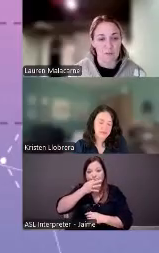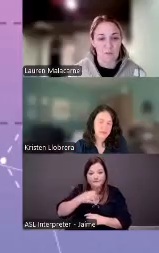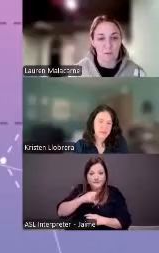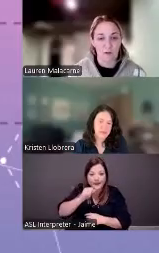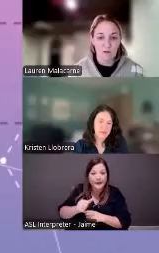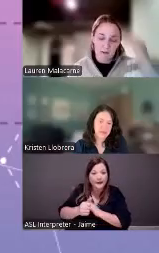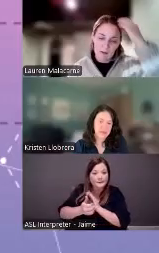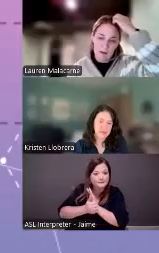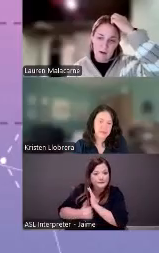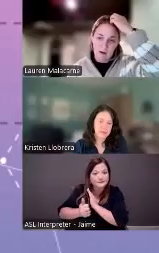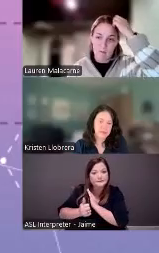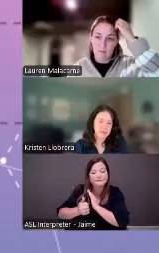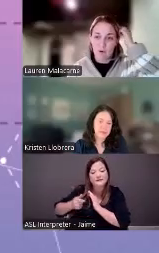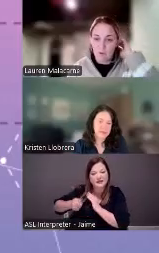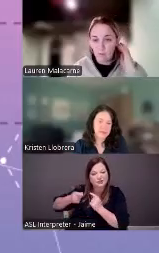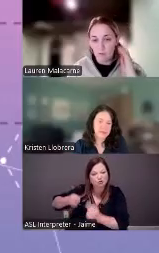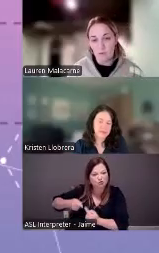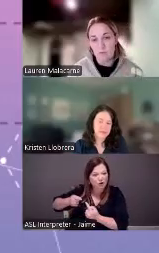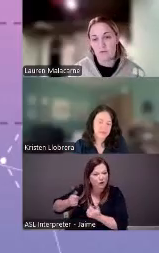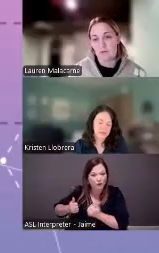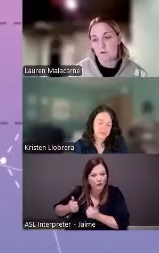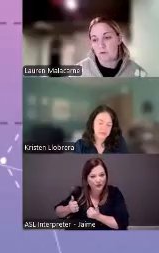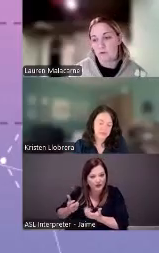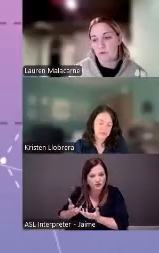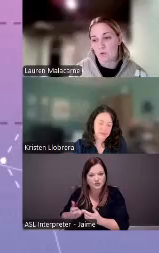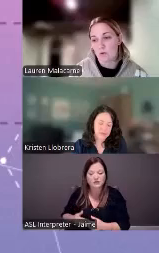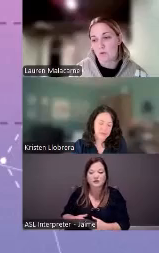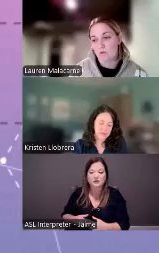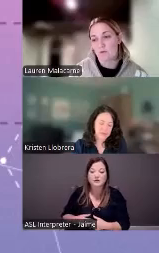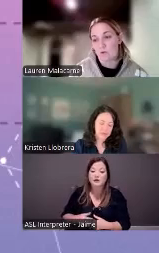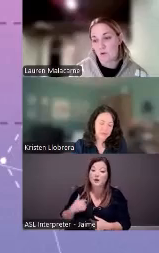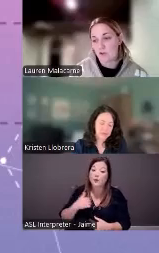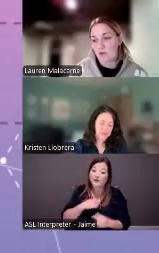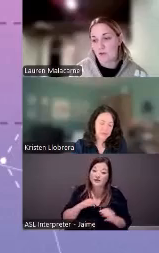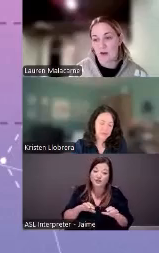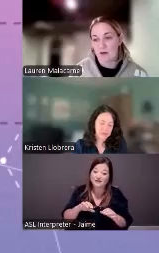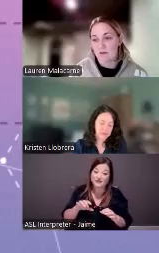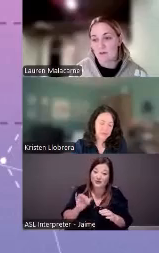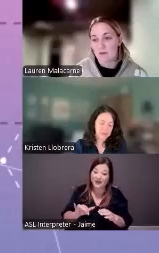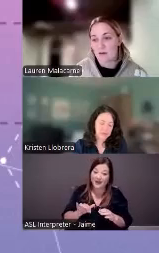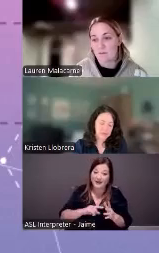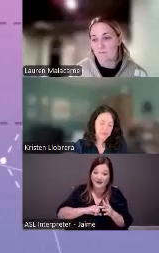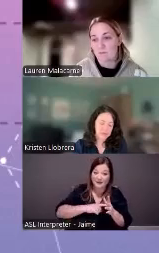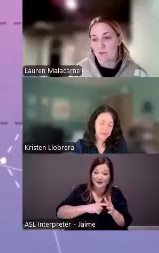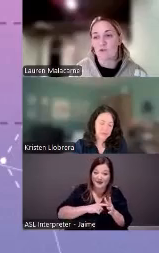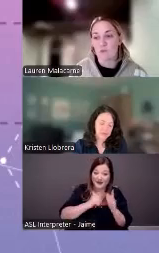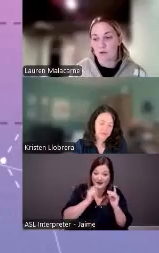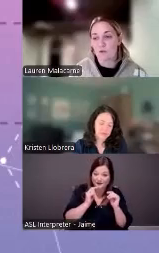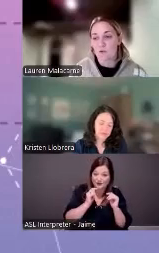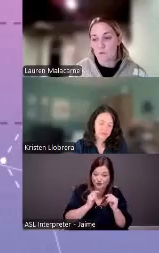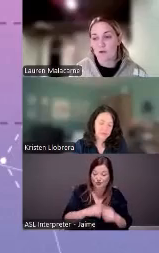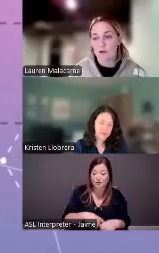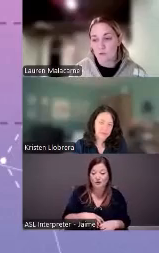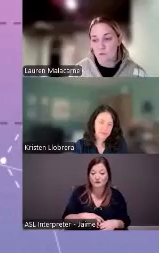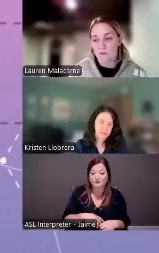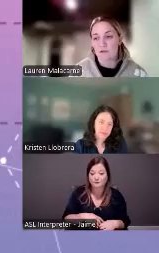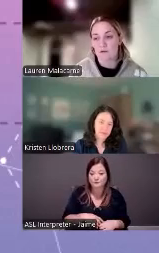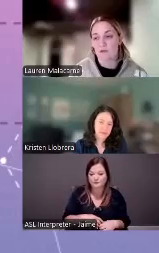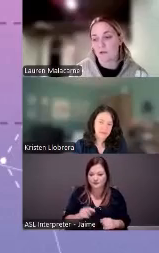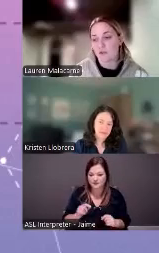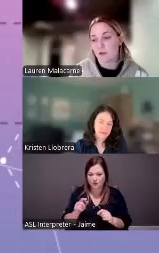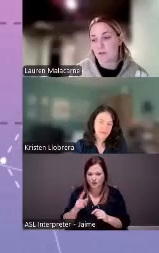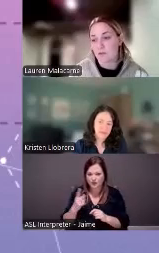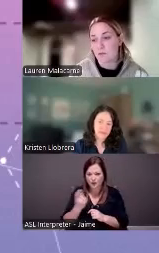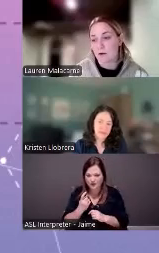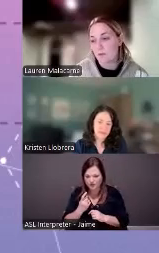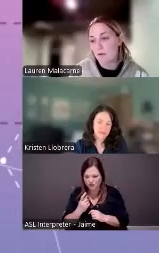difficulty performing. They're only performed at the start of the tutorial. So the question in the chat is, do we include quizzes or